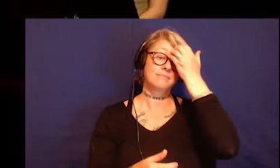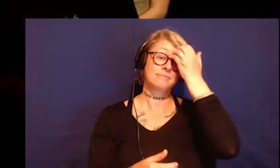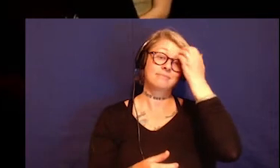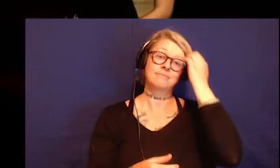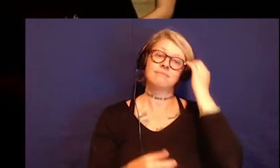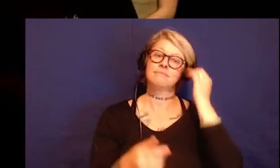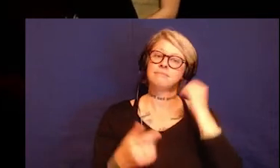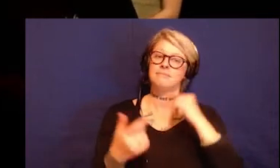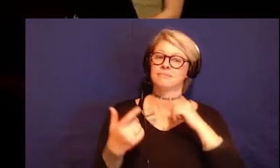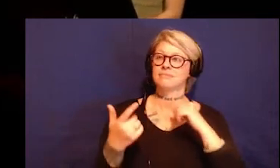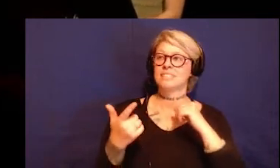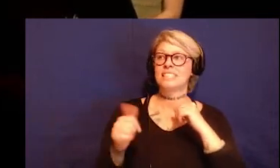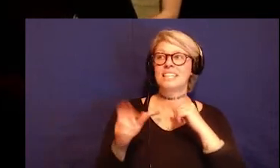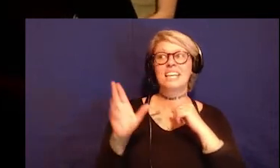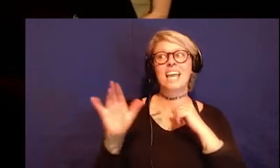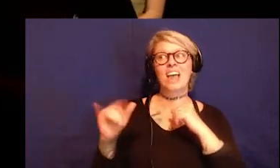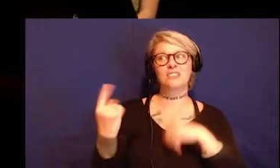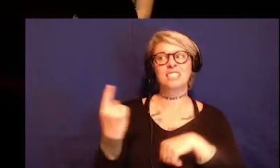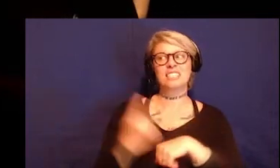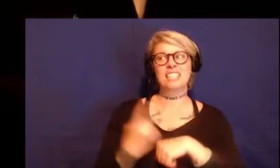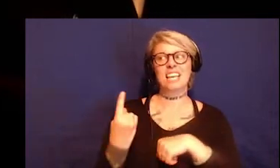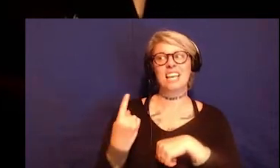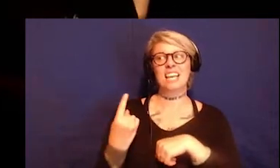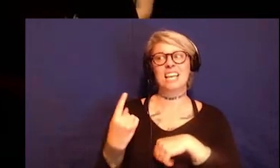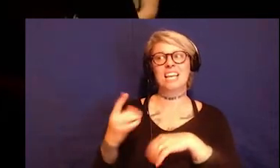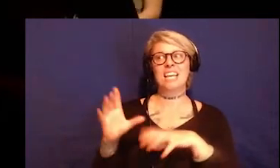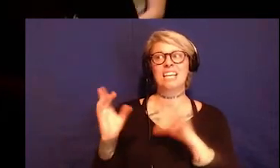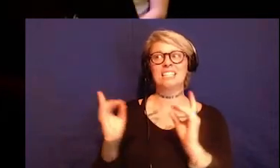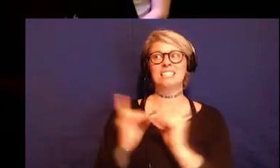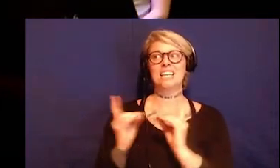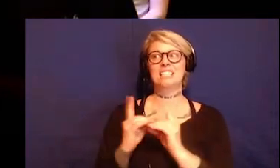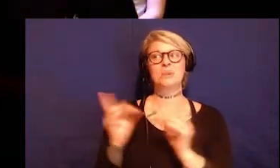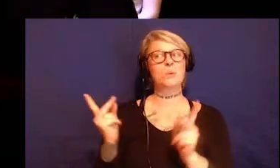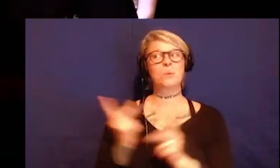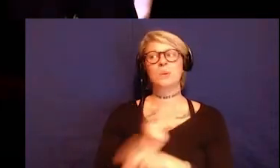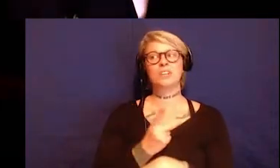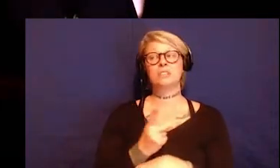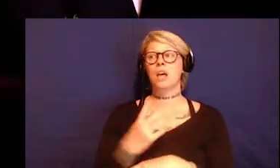Gallery dates are the worst. Club dates are even worse.